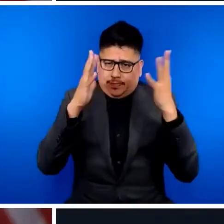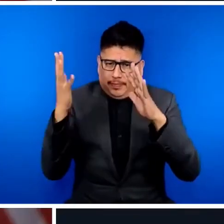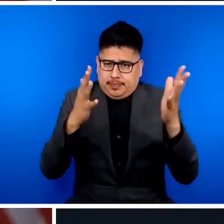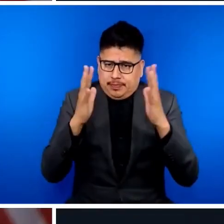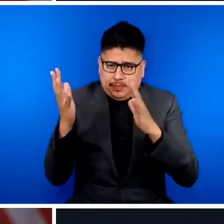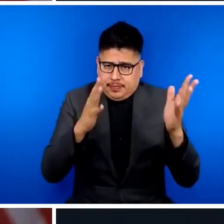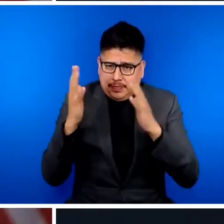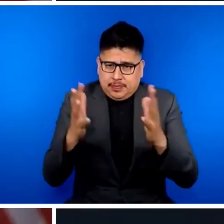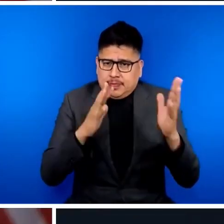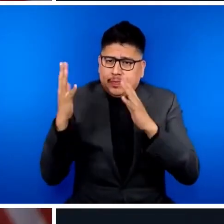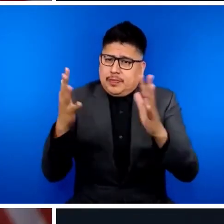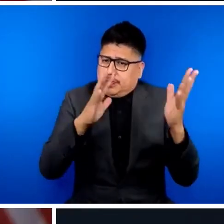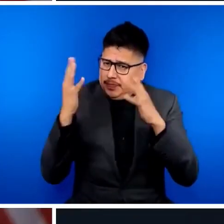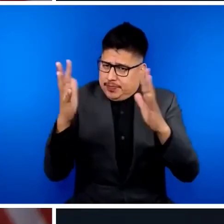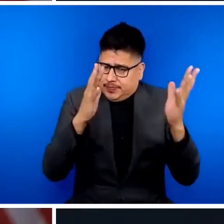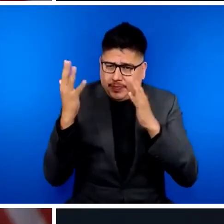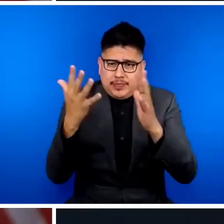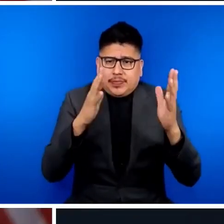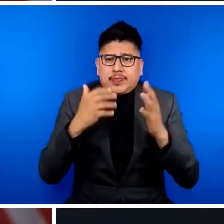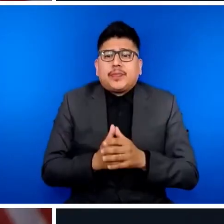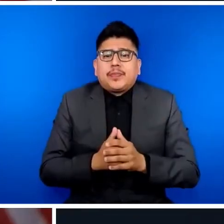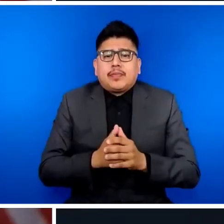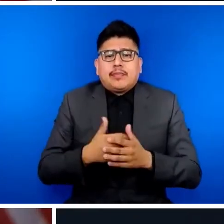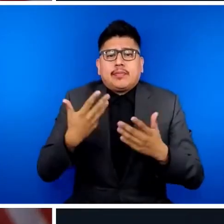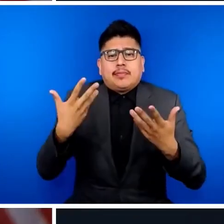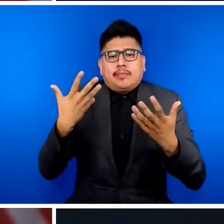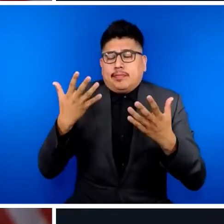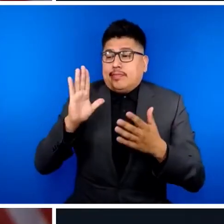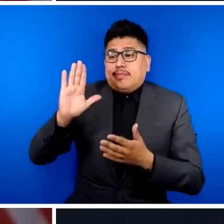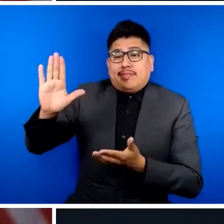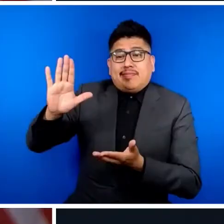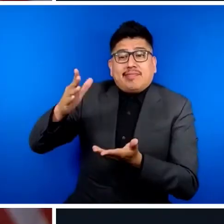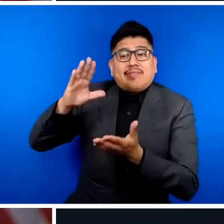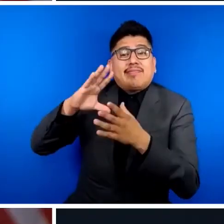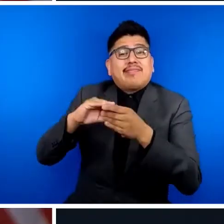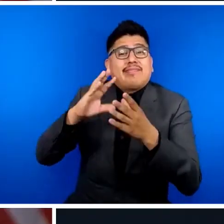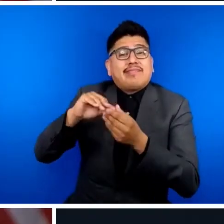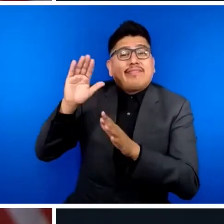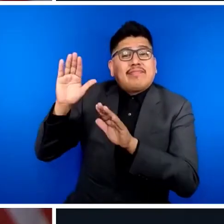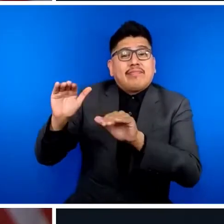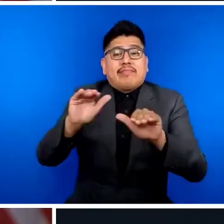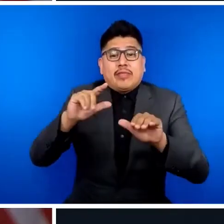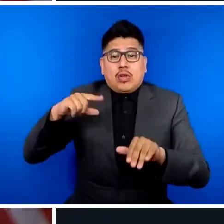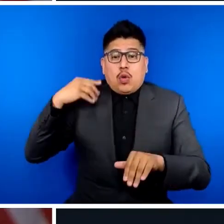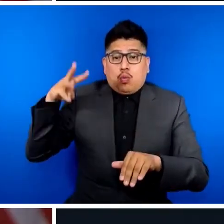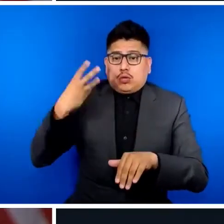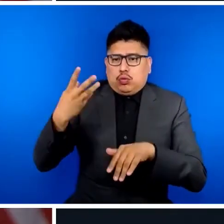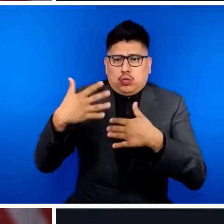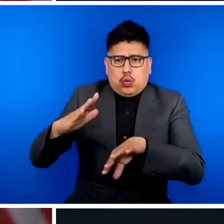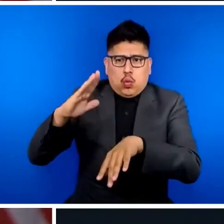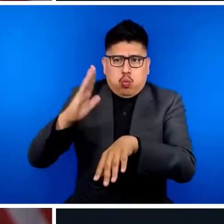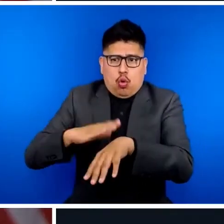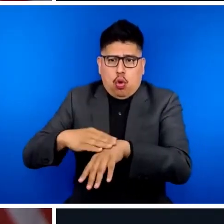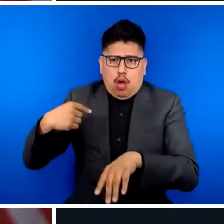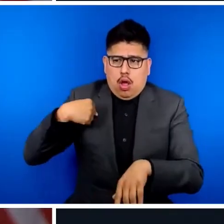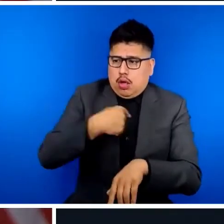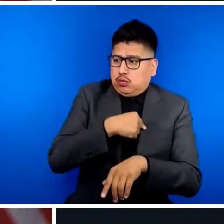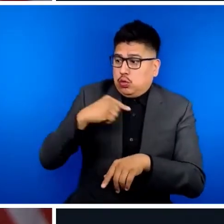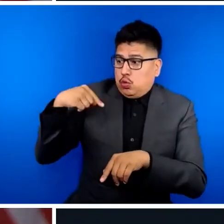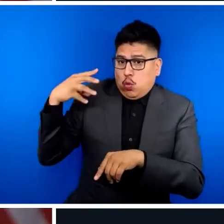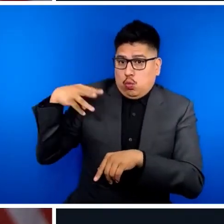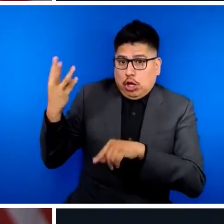In his farewell address, George Washington warned us about the possibility of, quote, cunning, ambitious,